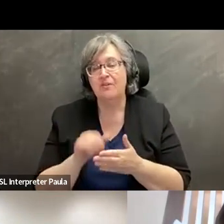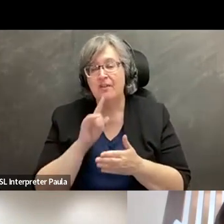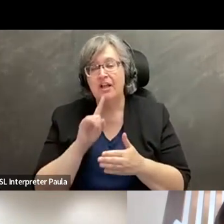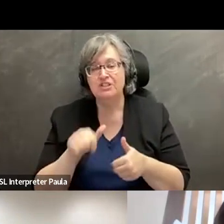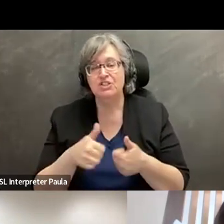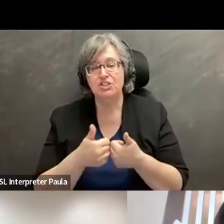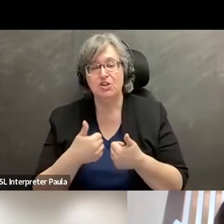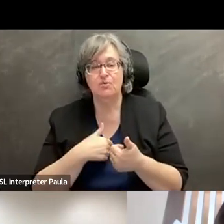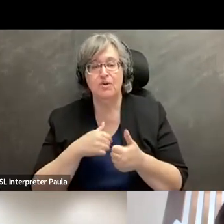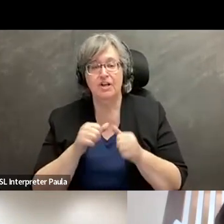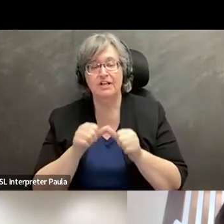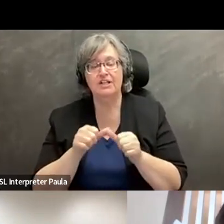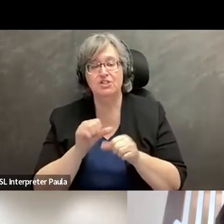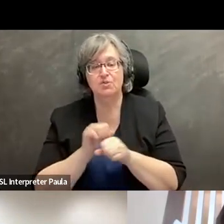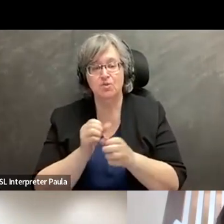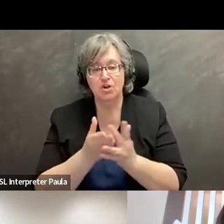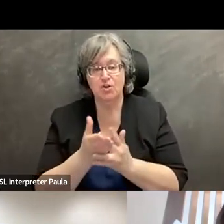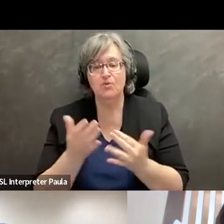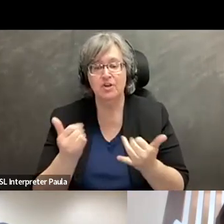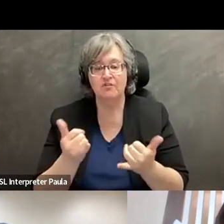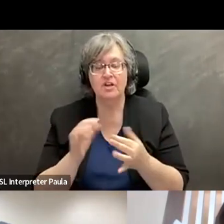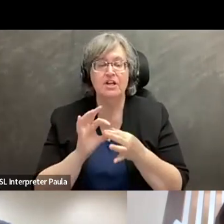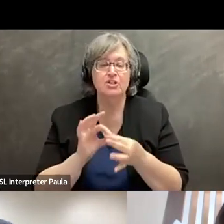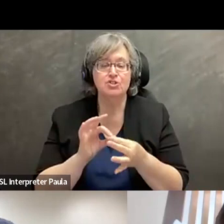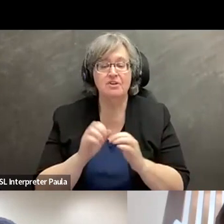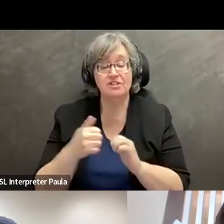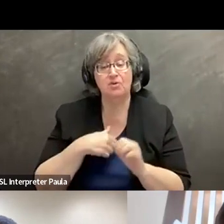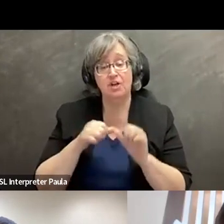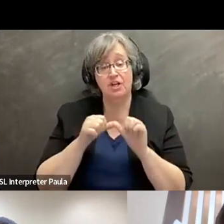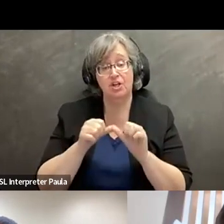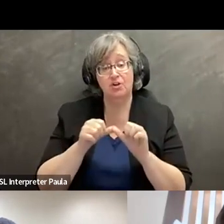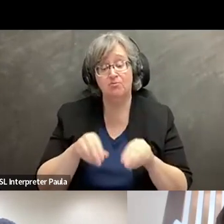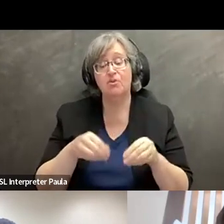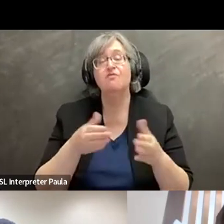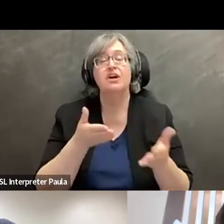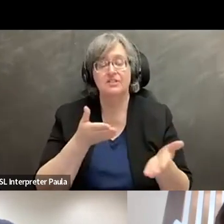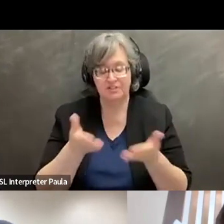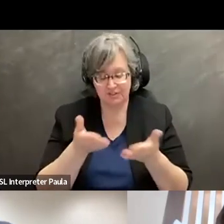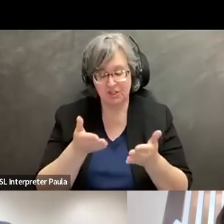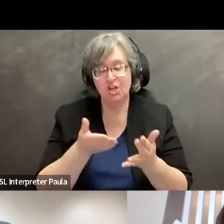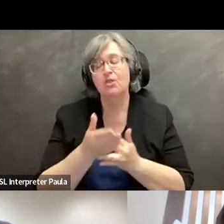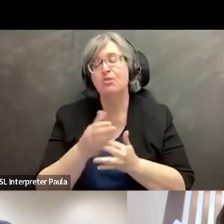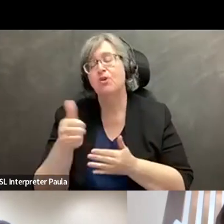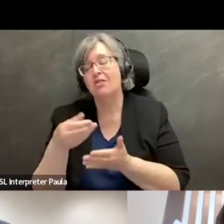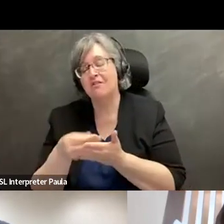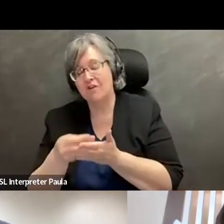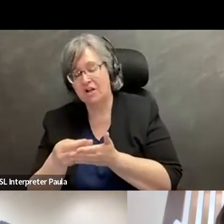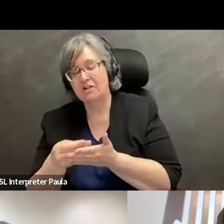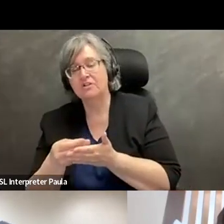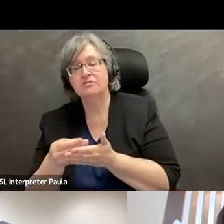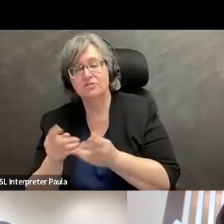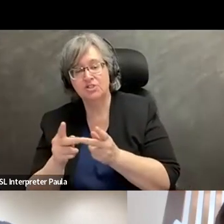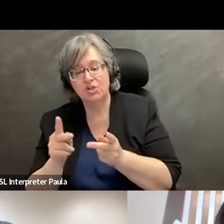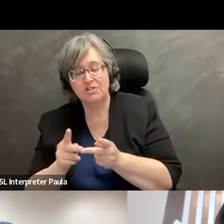we continue to work through now in terms of how do we continue to provide this service through other funding streams that are